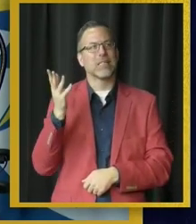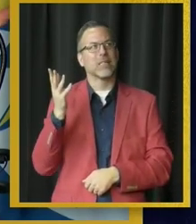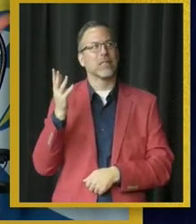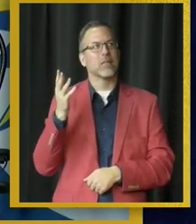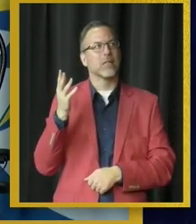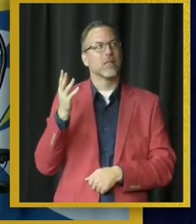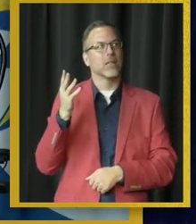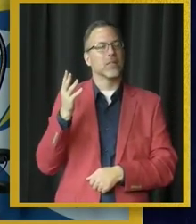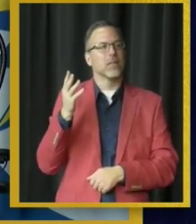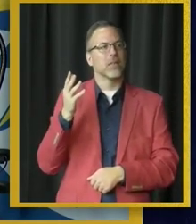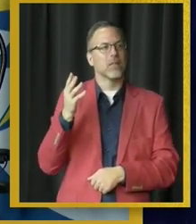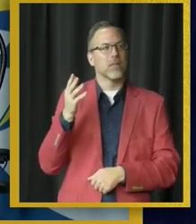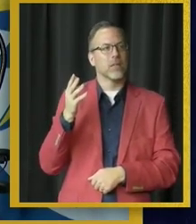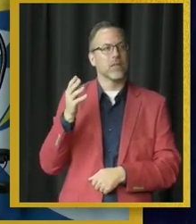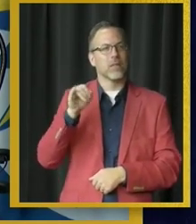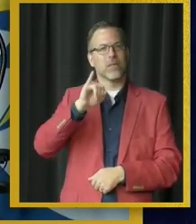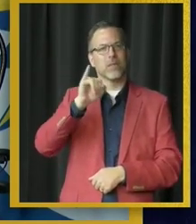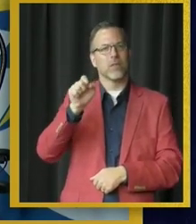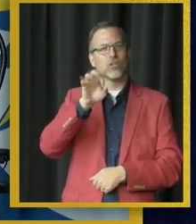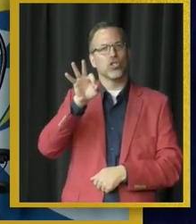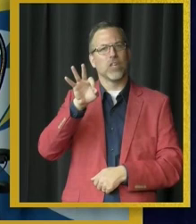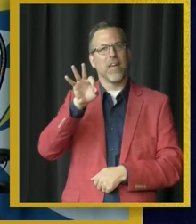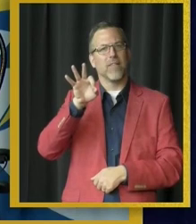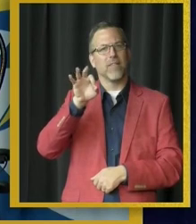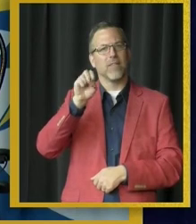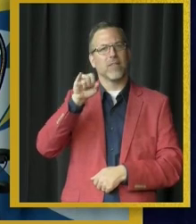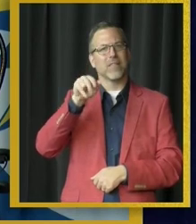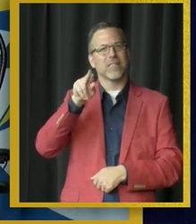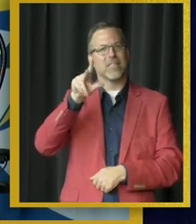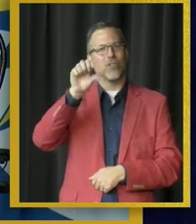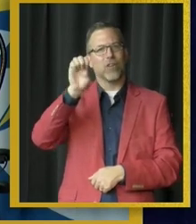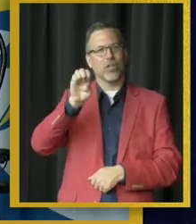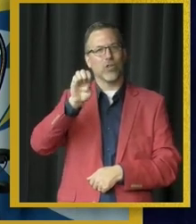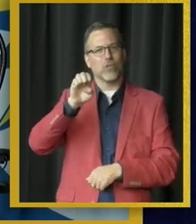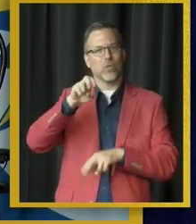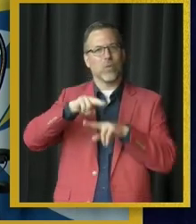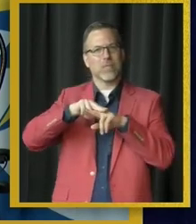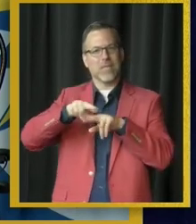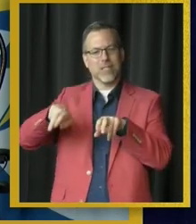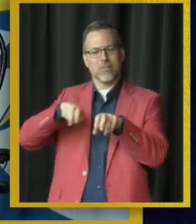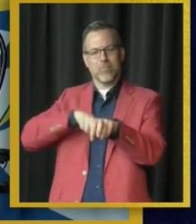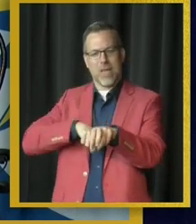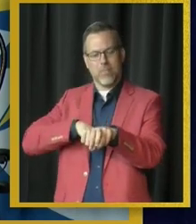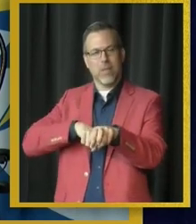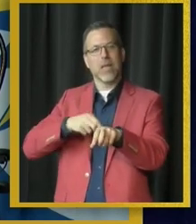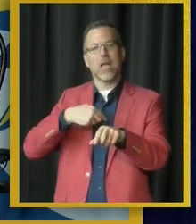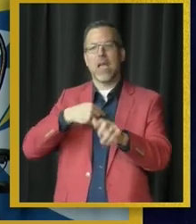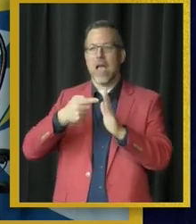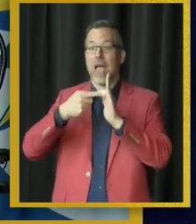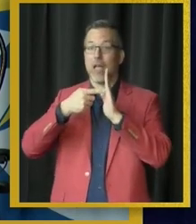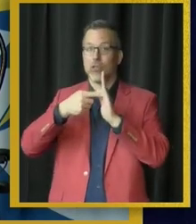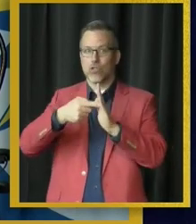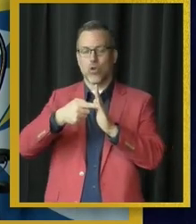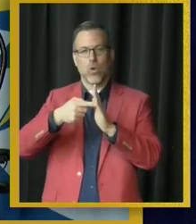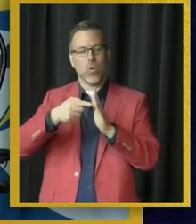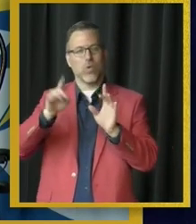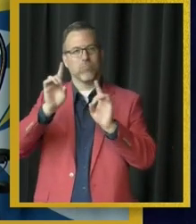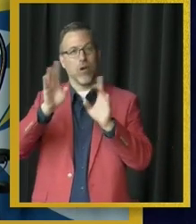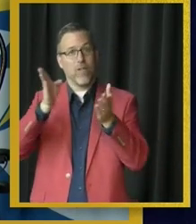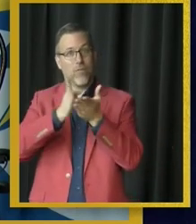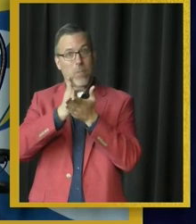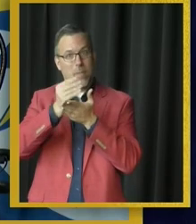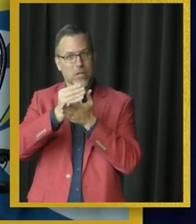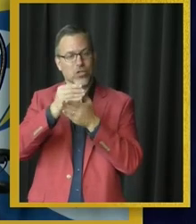Jeff Syracuse was sitting right behind me, a crisis budget in an empty council